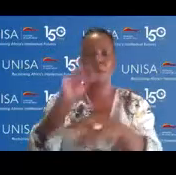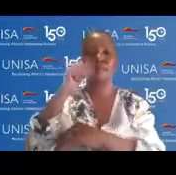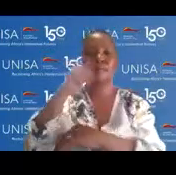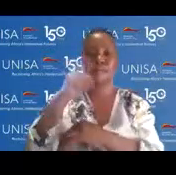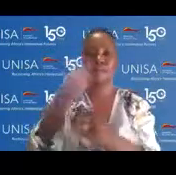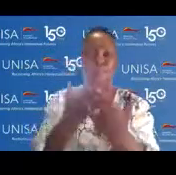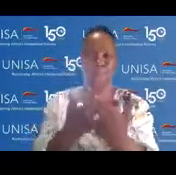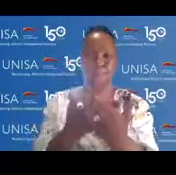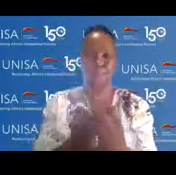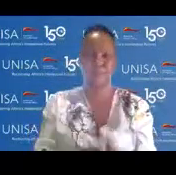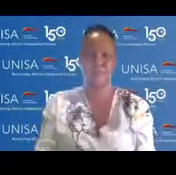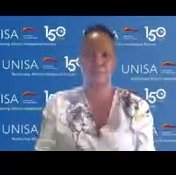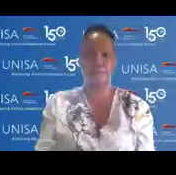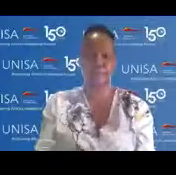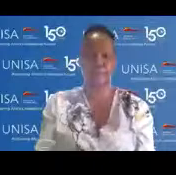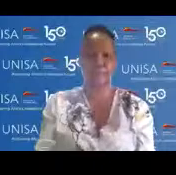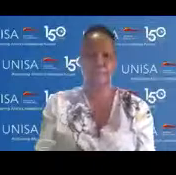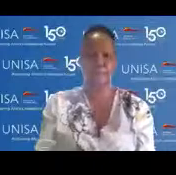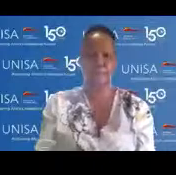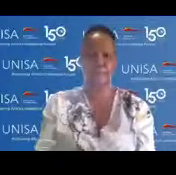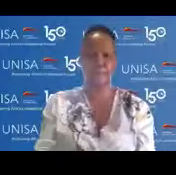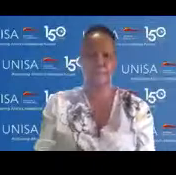Yep, we can see it.